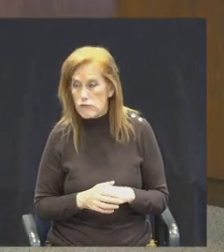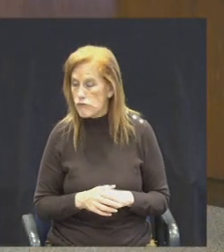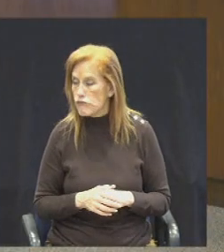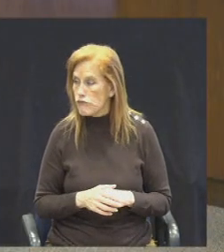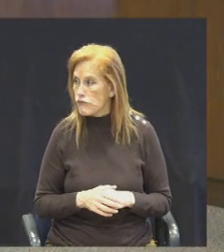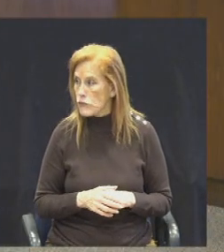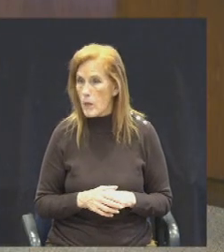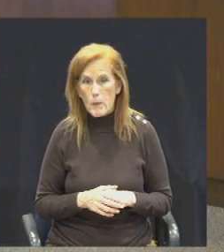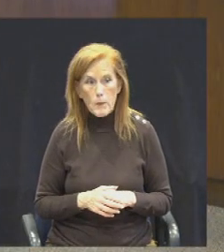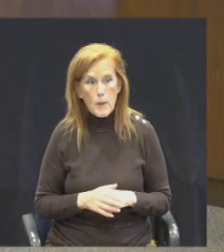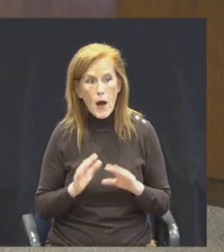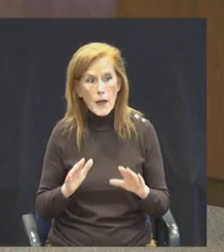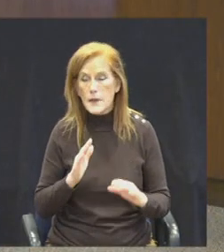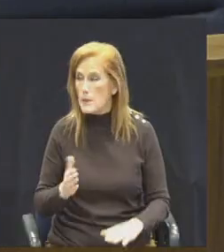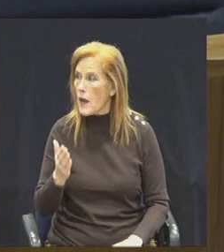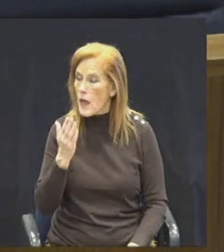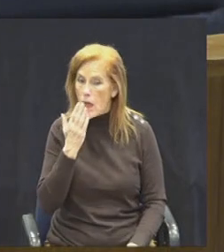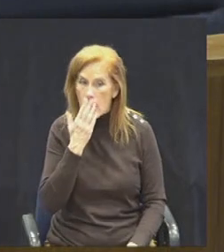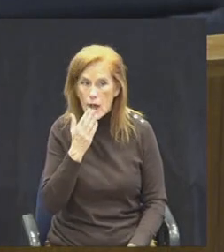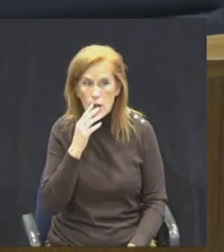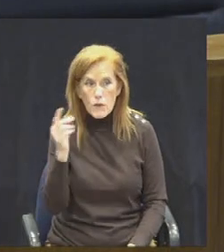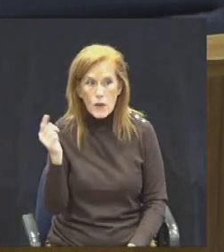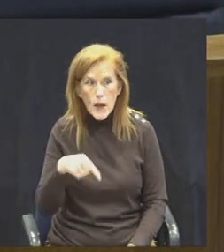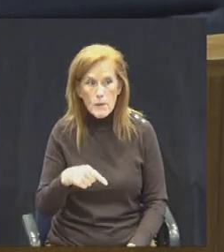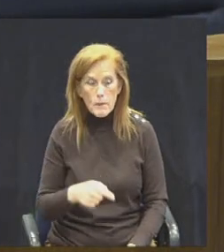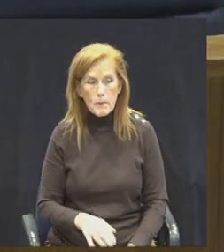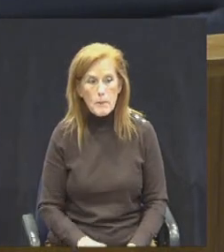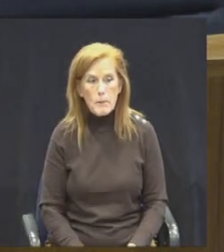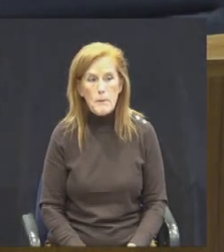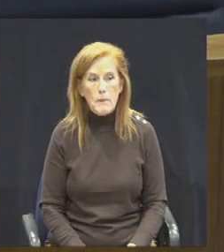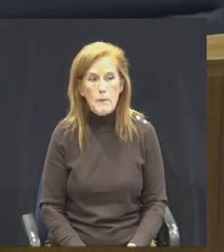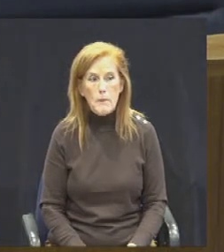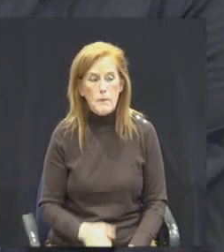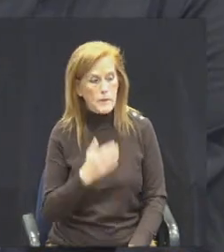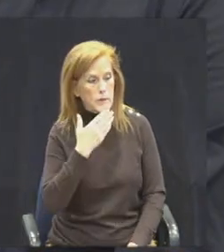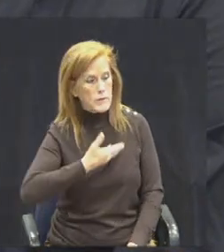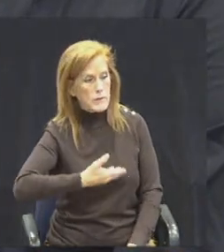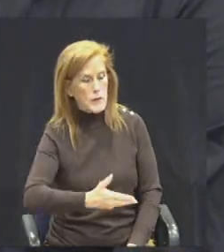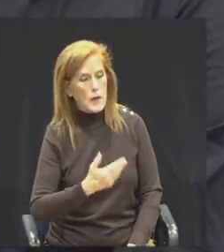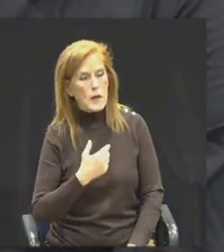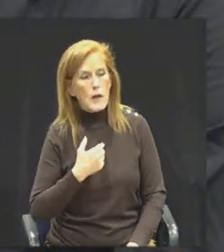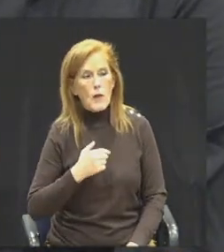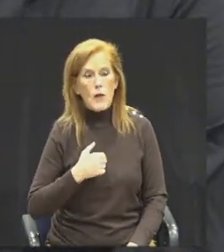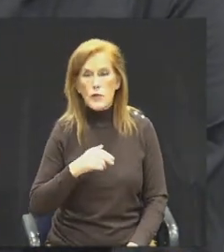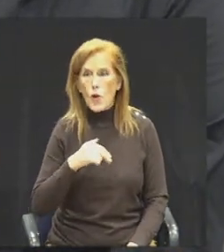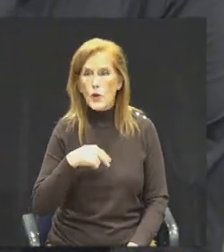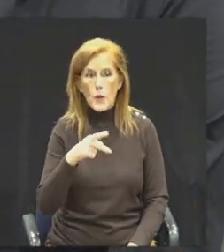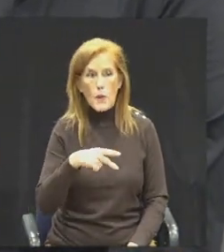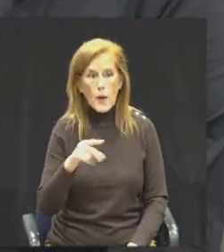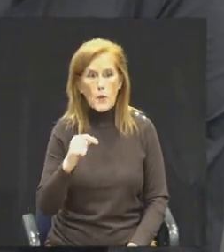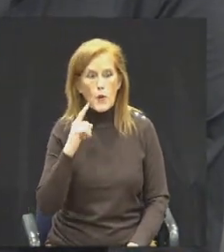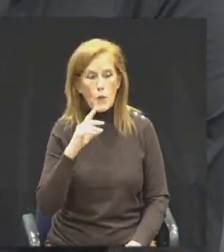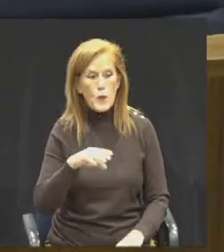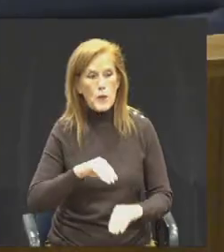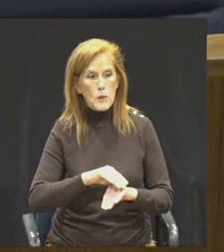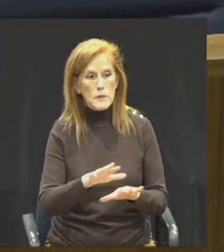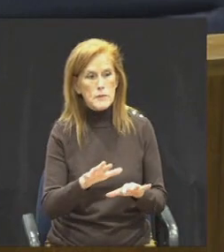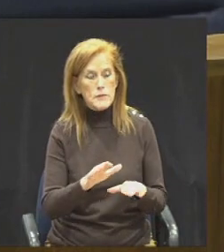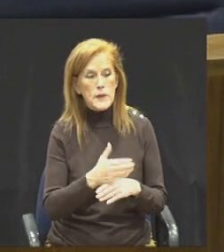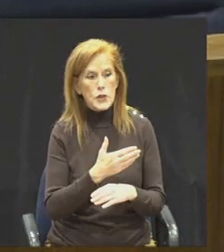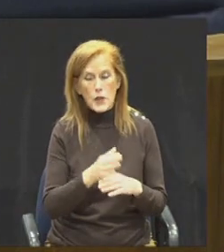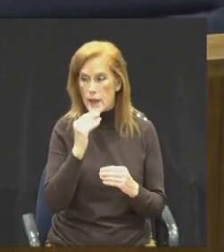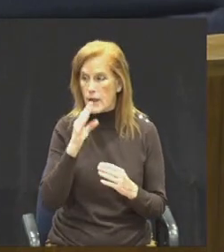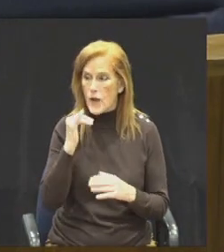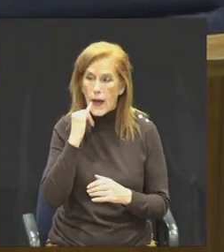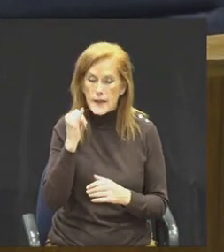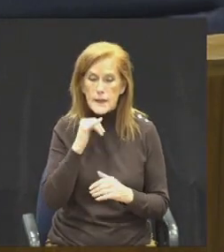Questions? No? Awesome. Well, thank you so much. And thank you. We will thanks for having us. Pass your slides on and send you some ideas of agencies